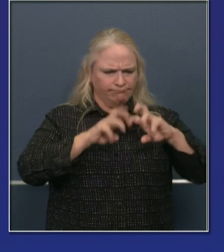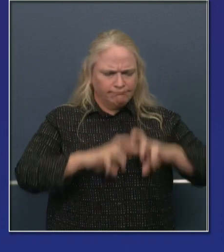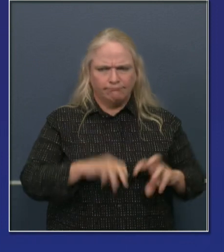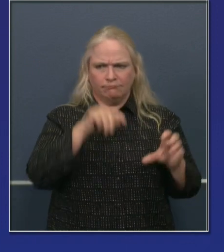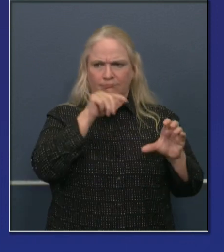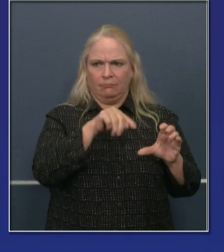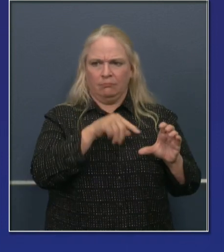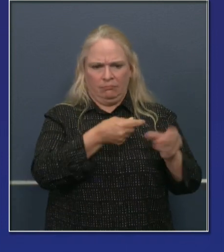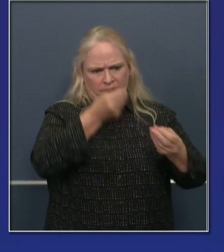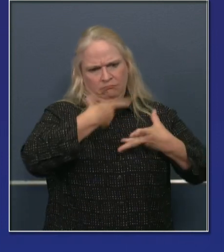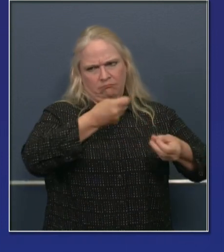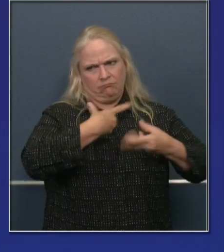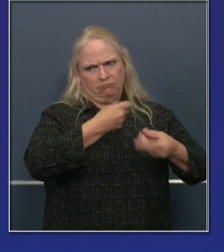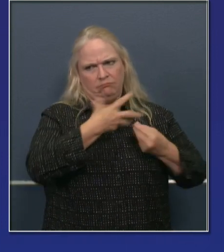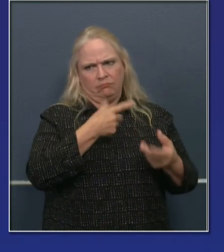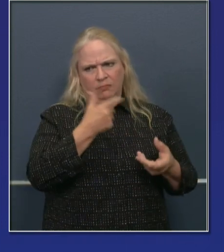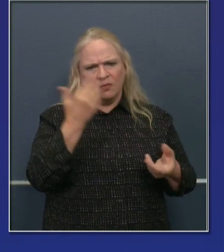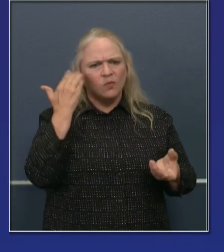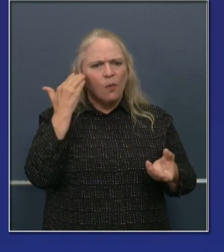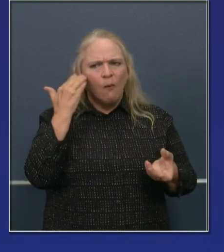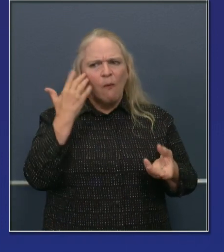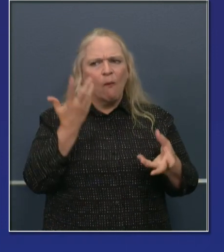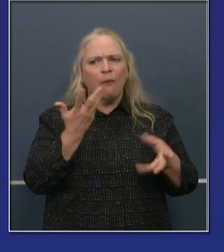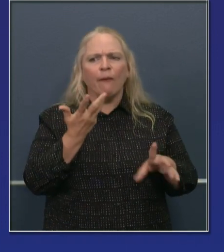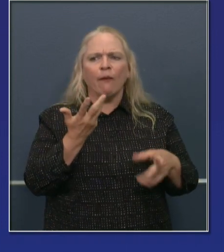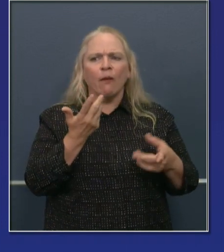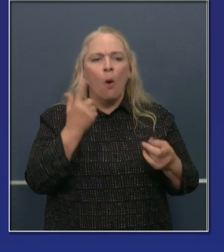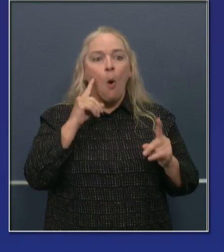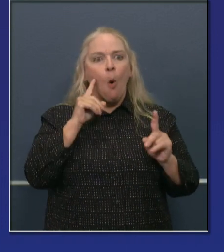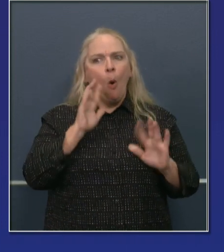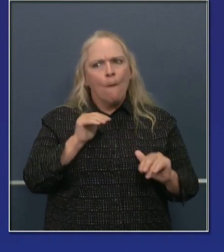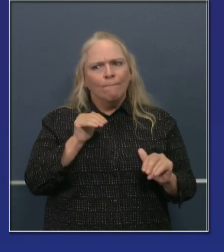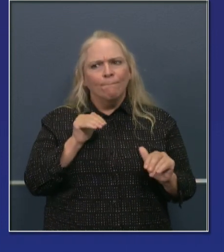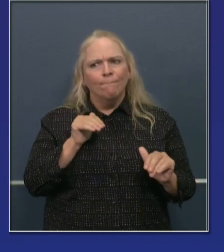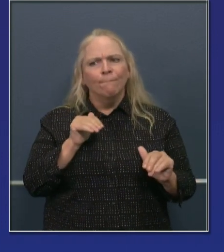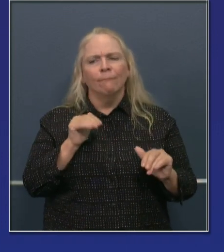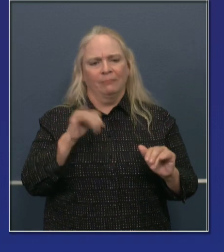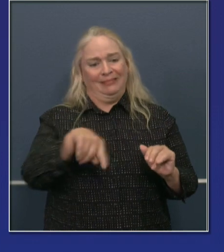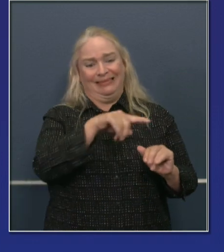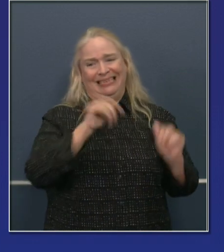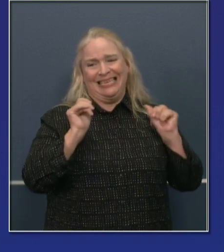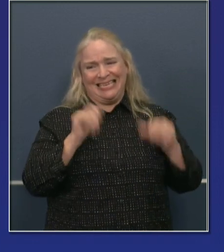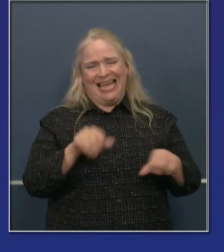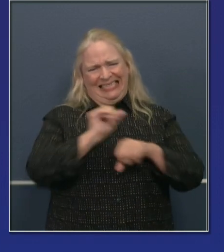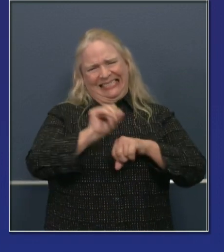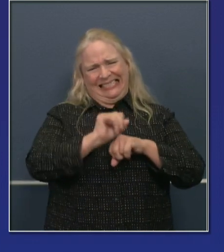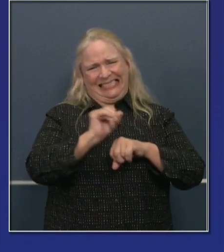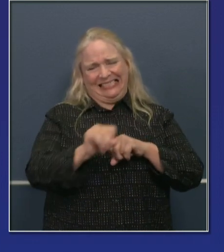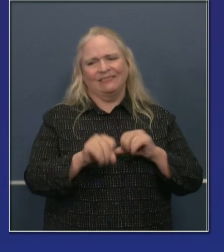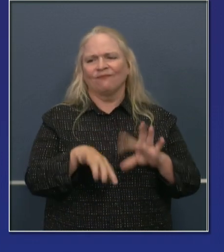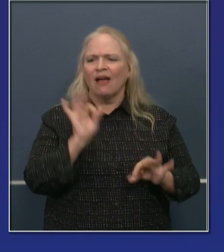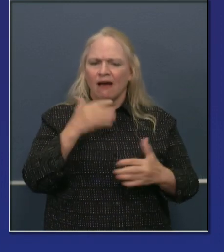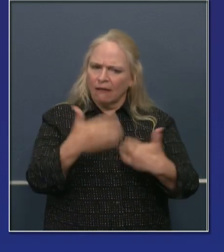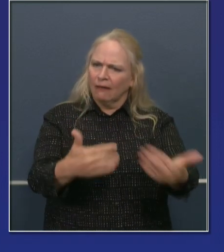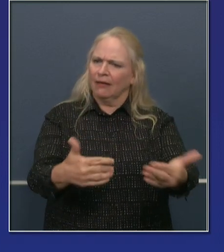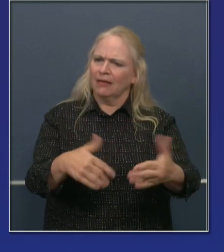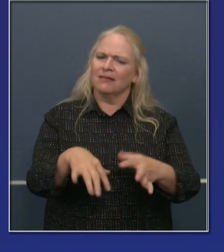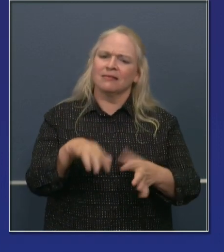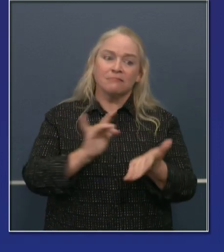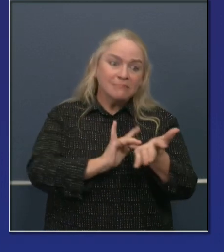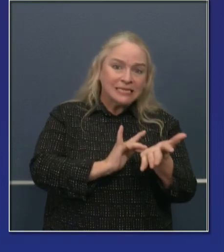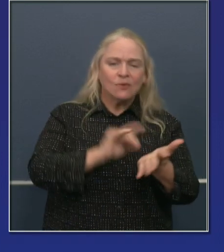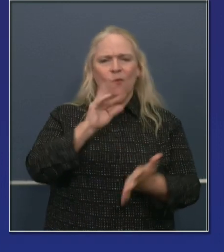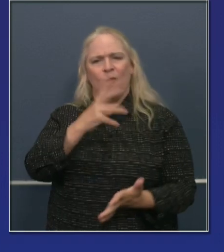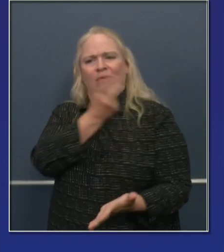consistently offering us some rays of optimism in this space. And I just want to share that because I know that we look to the vaccines and